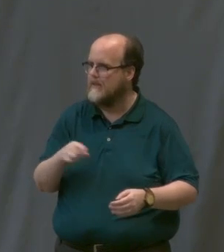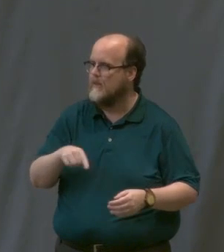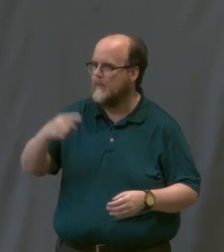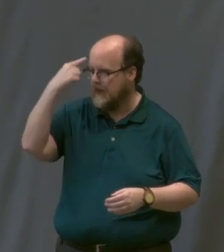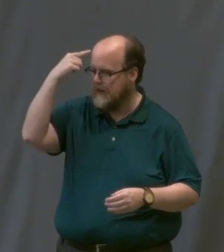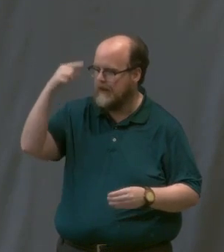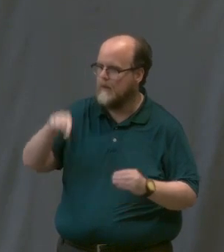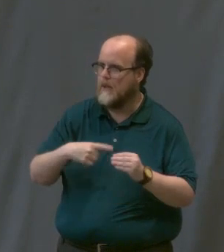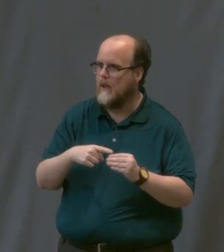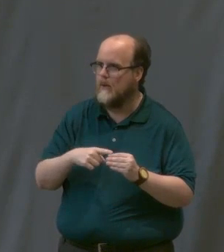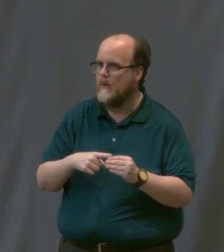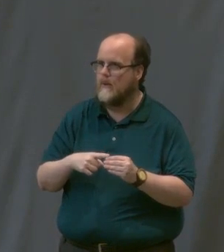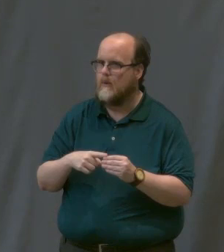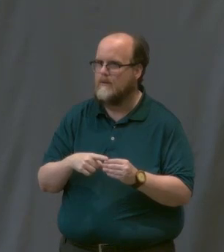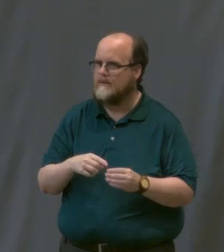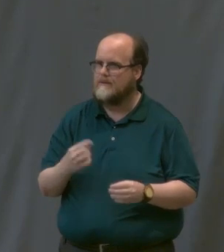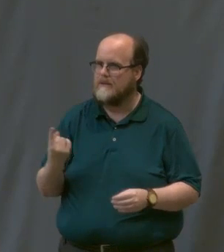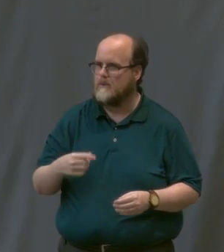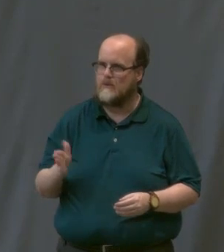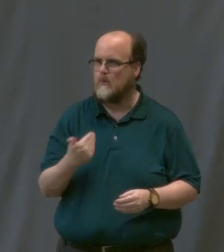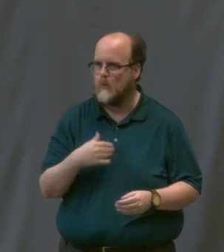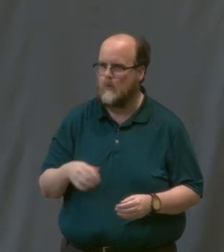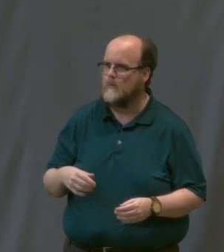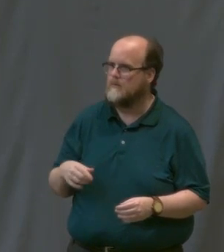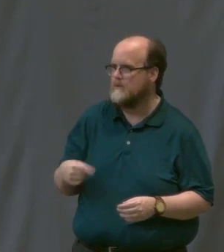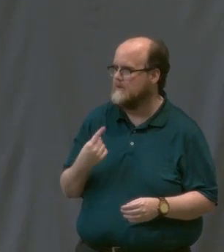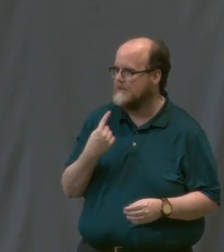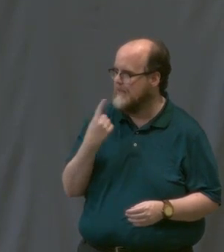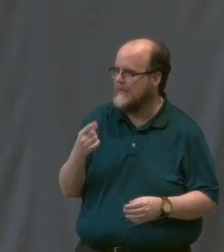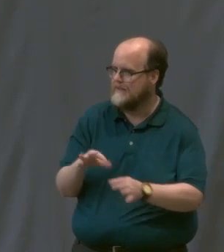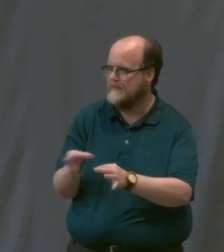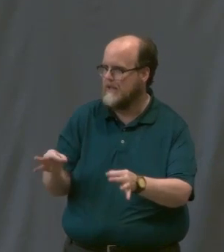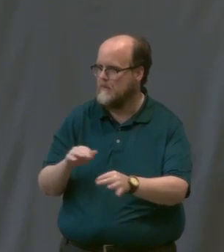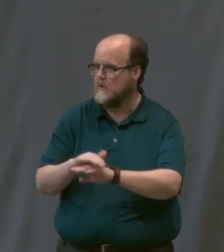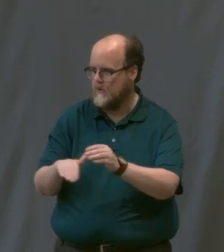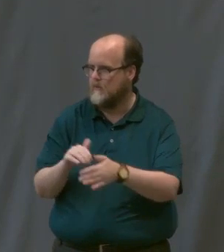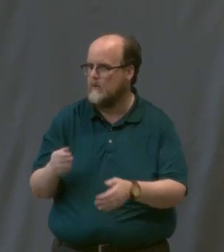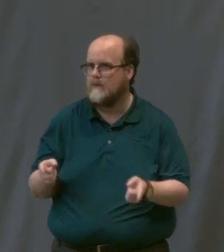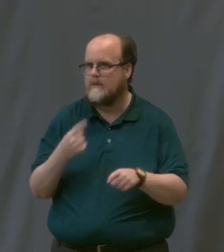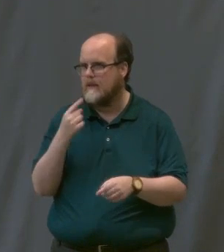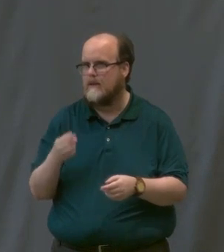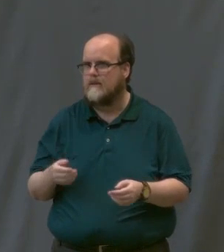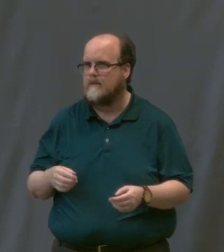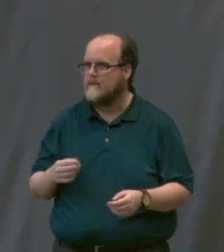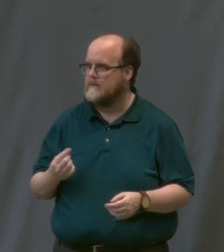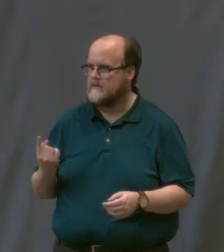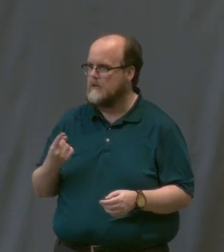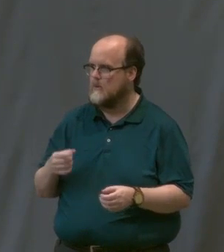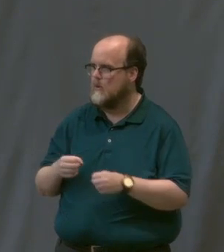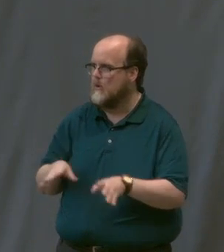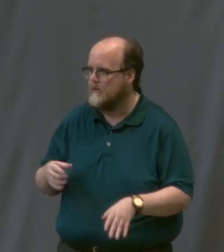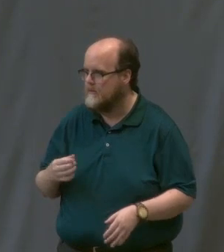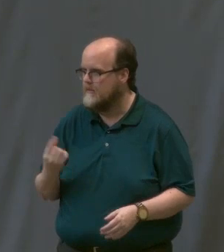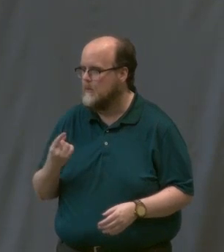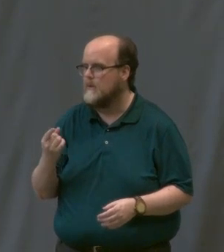about as far as somebody's soul. They're just making a statement. What do you say when you talk to somebody who's just lost somebody? I